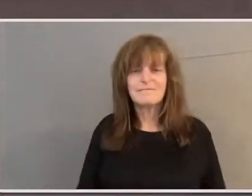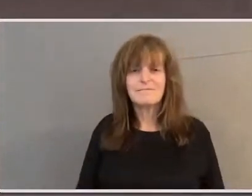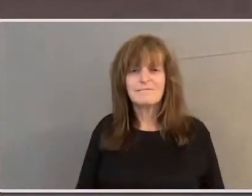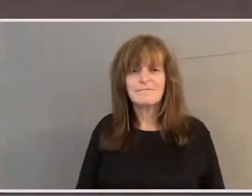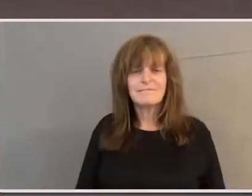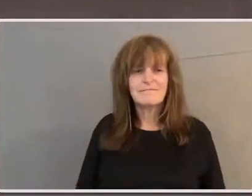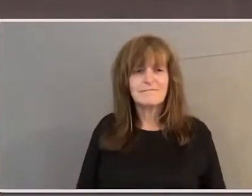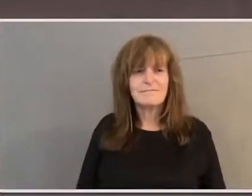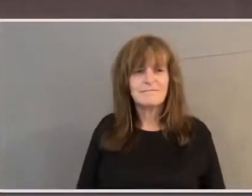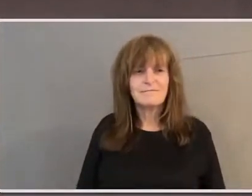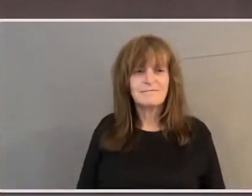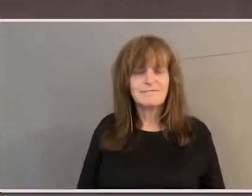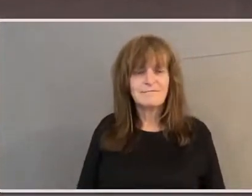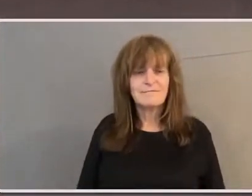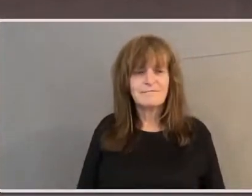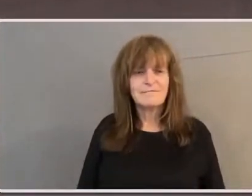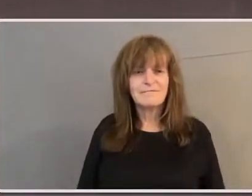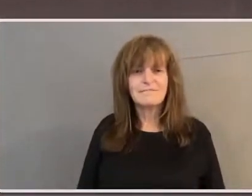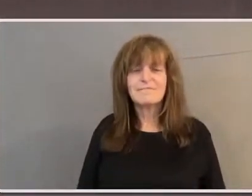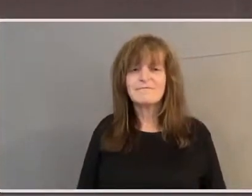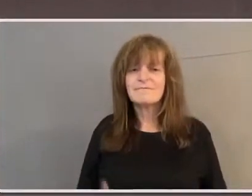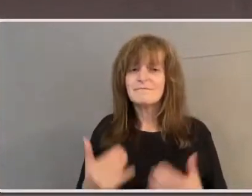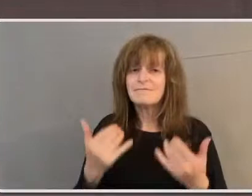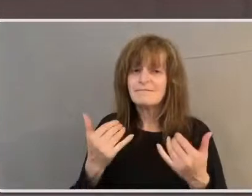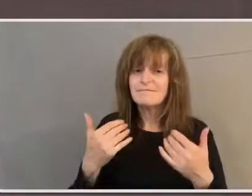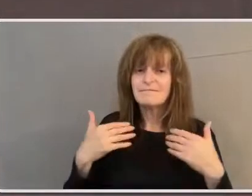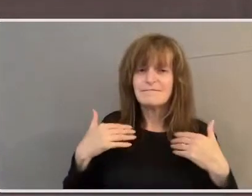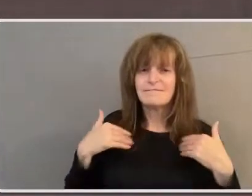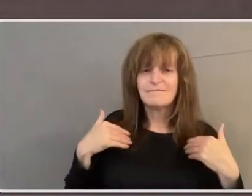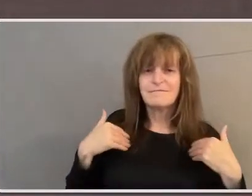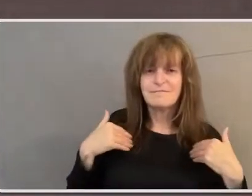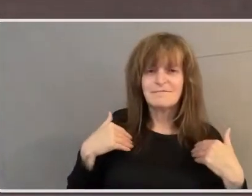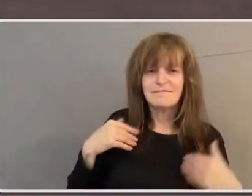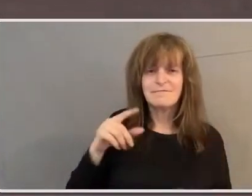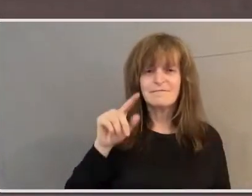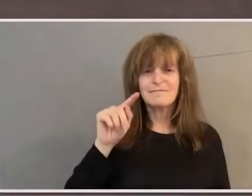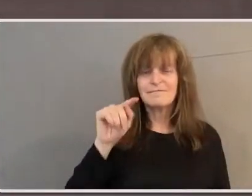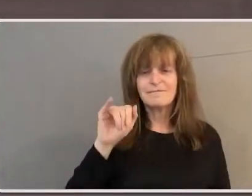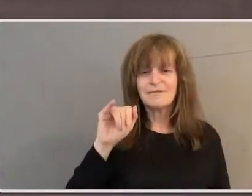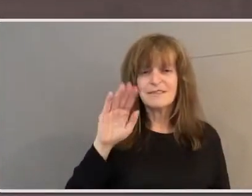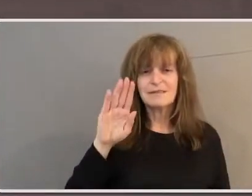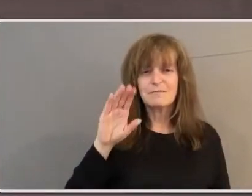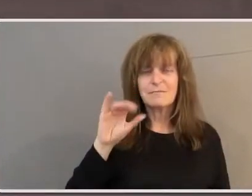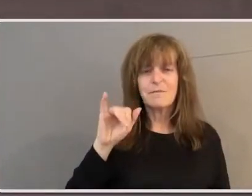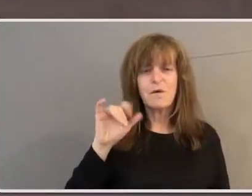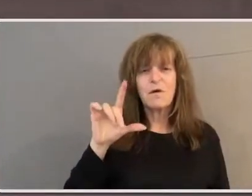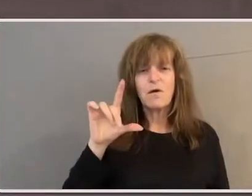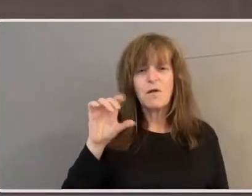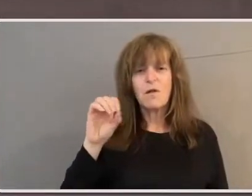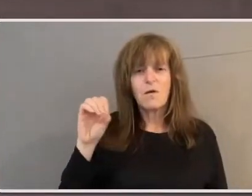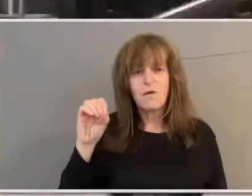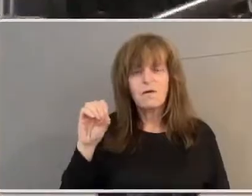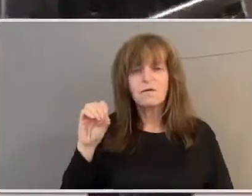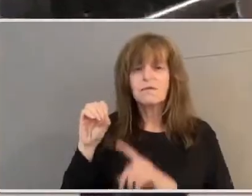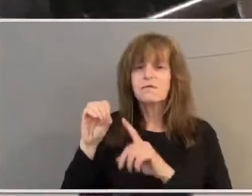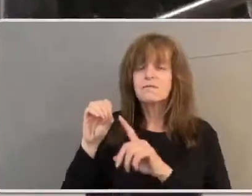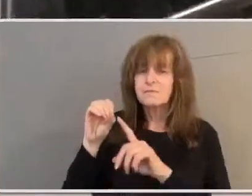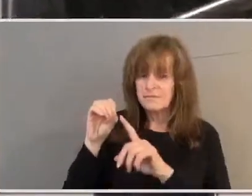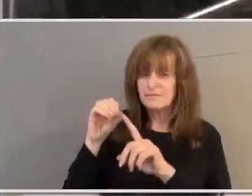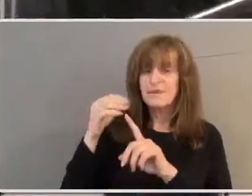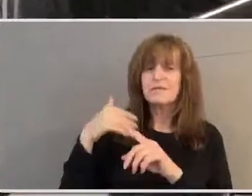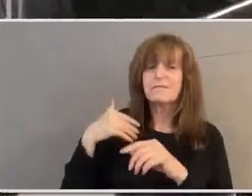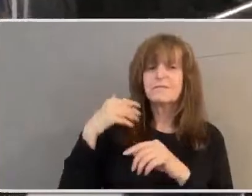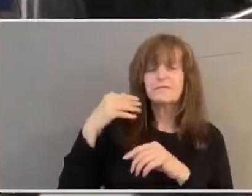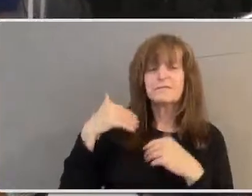Minister Tabolo returns as Associate Minister of Mental Health and Addictions. I'd ask Minister Tabolo to please come forward to sign his